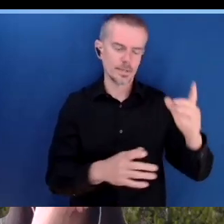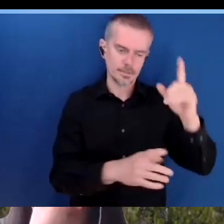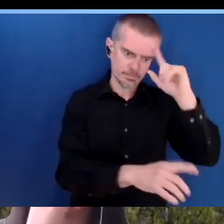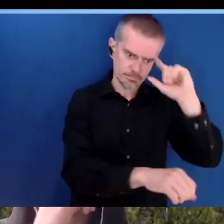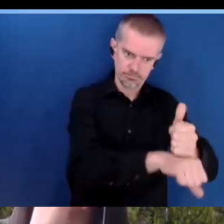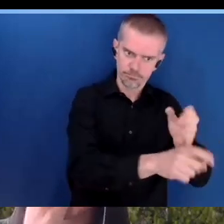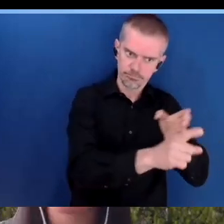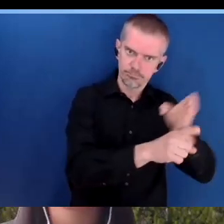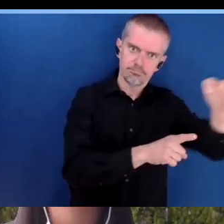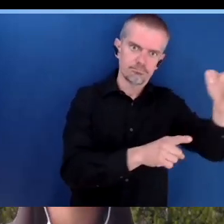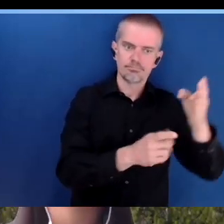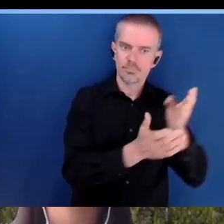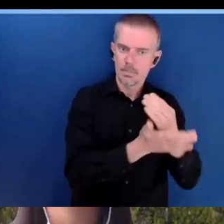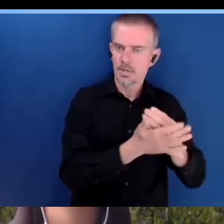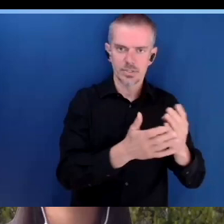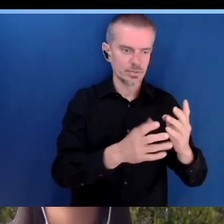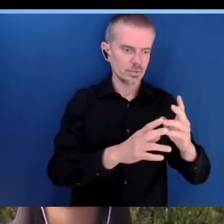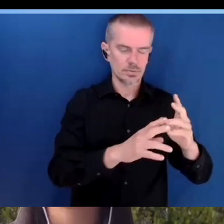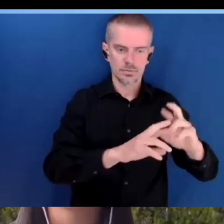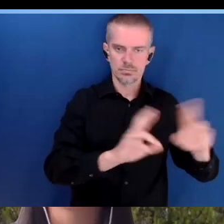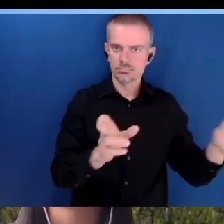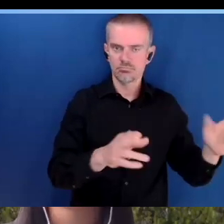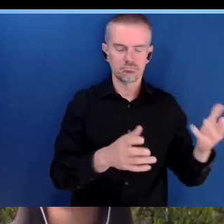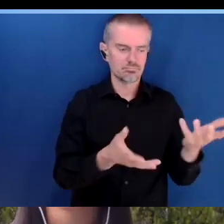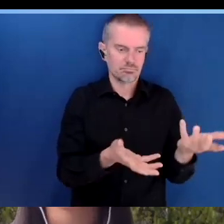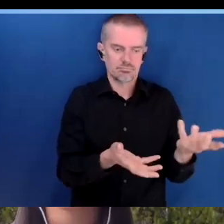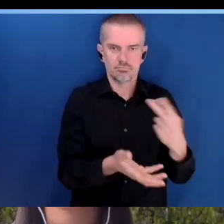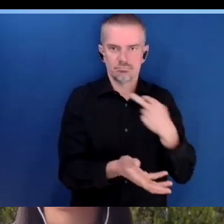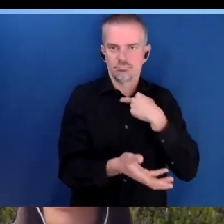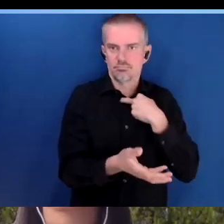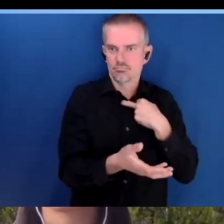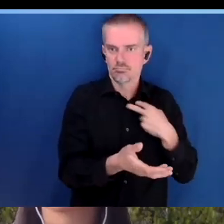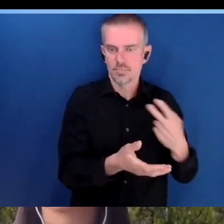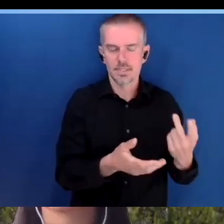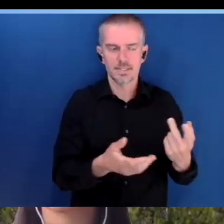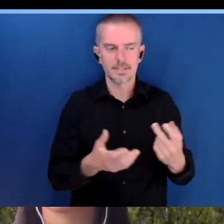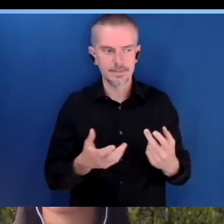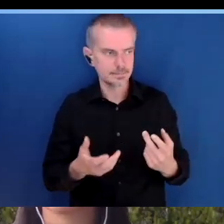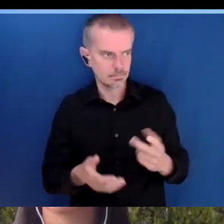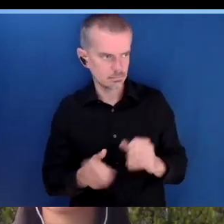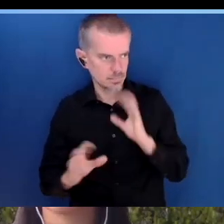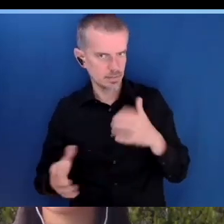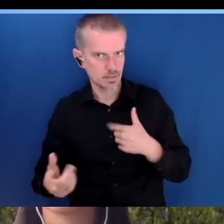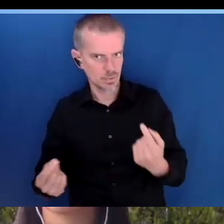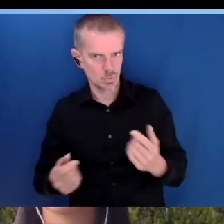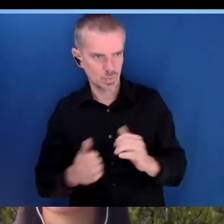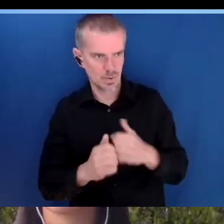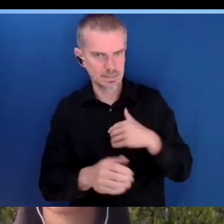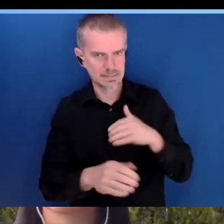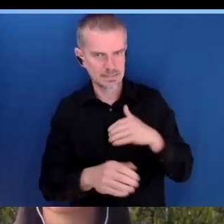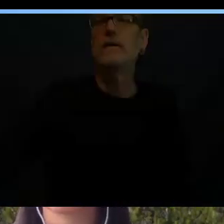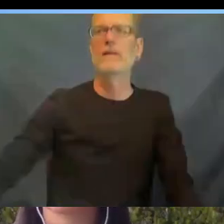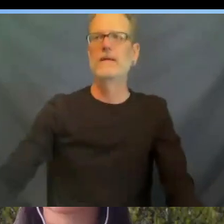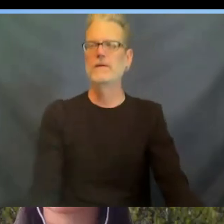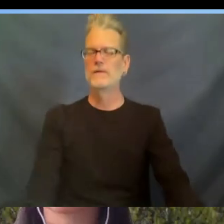have been finalized, at least for a period of time. And so early and often, we have a thing in OTR we say